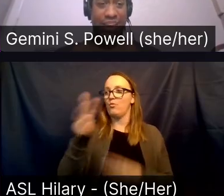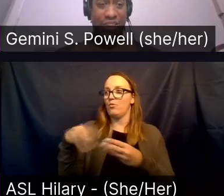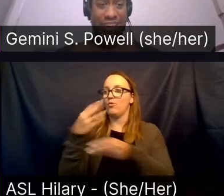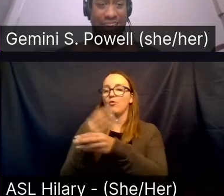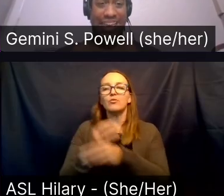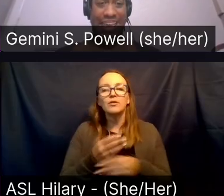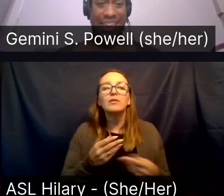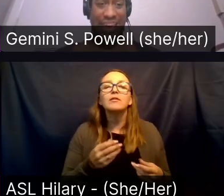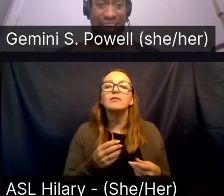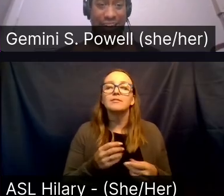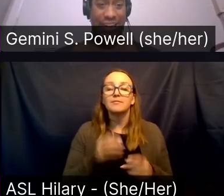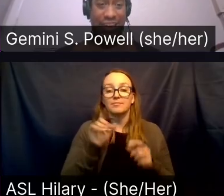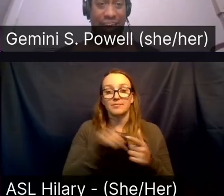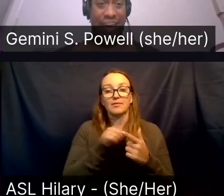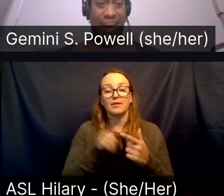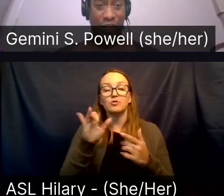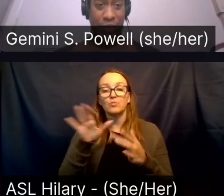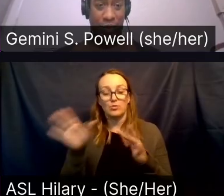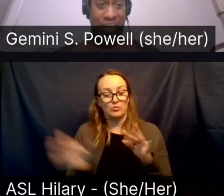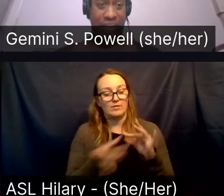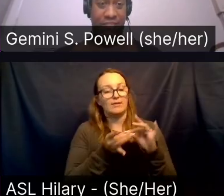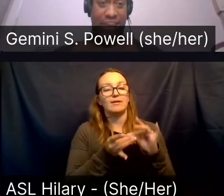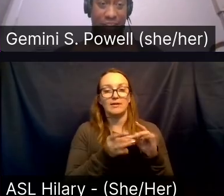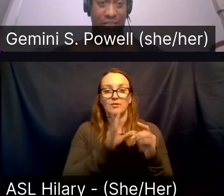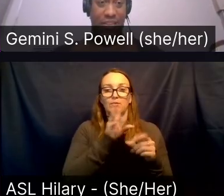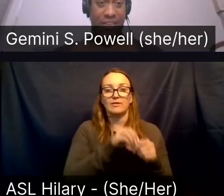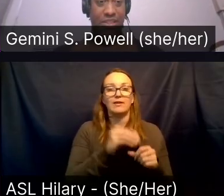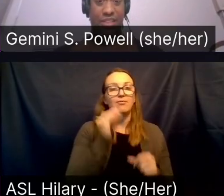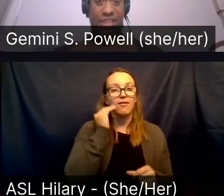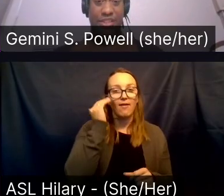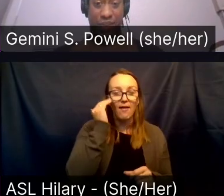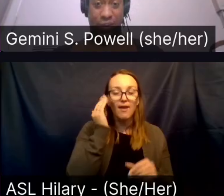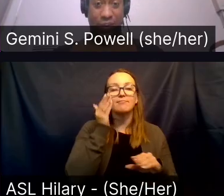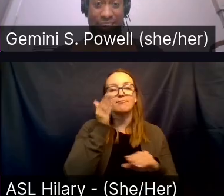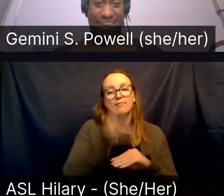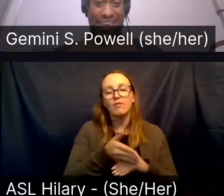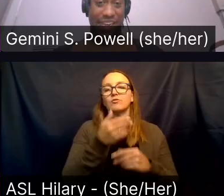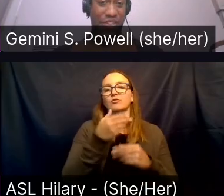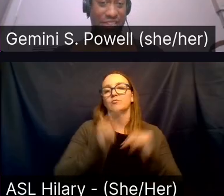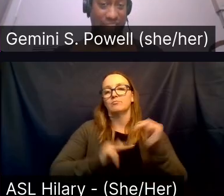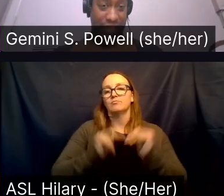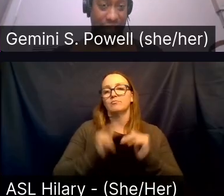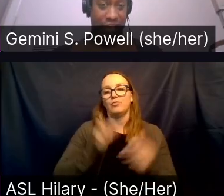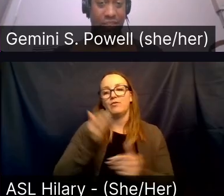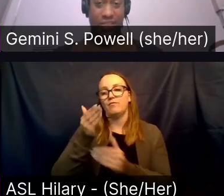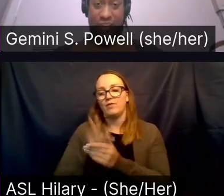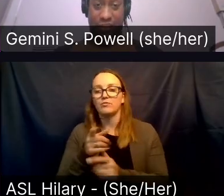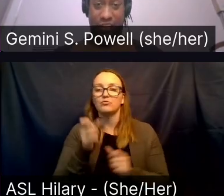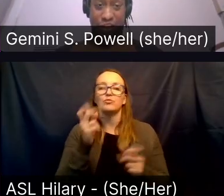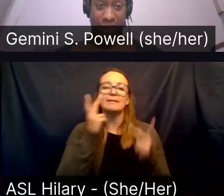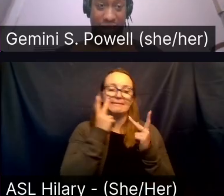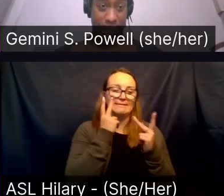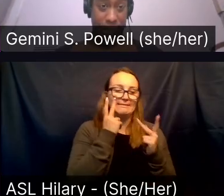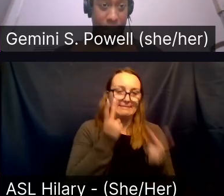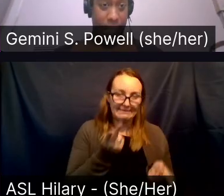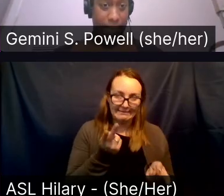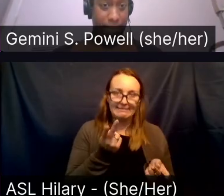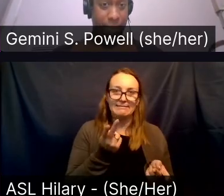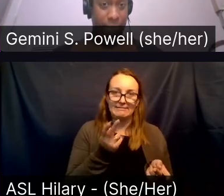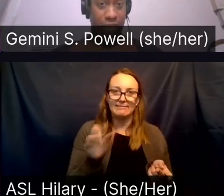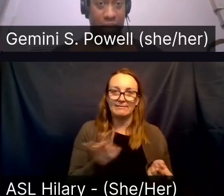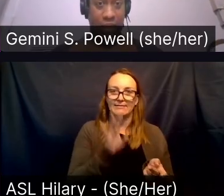link your style sheet in the head after building the file so that you can go ahead and actually see the styling that you're making.